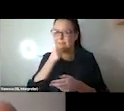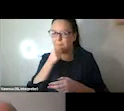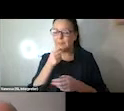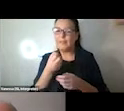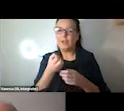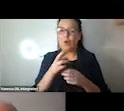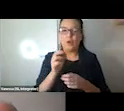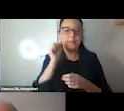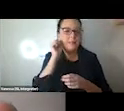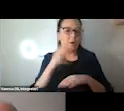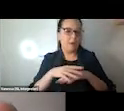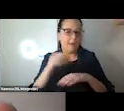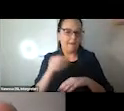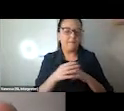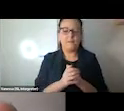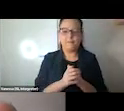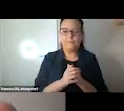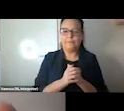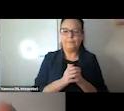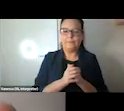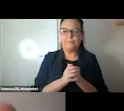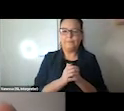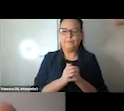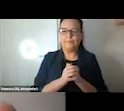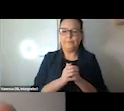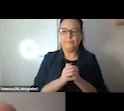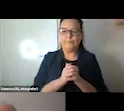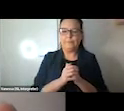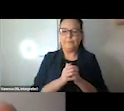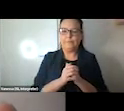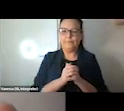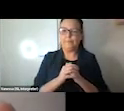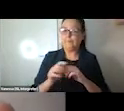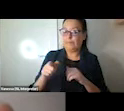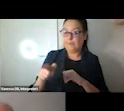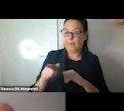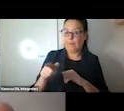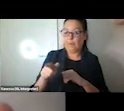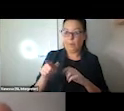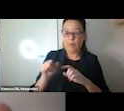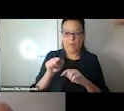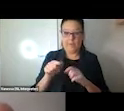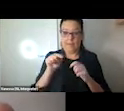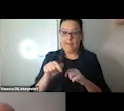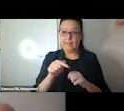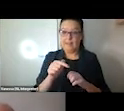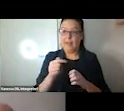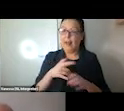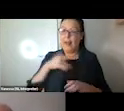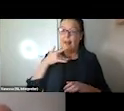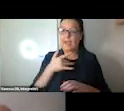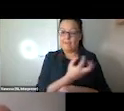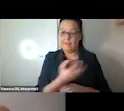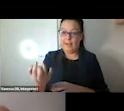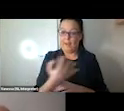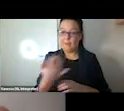to ask your question verbally during the Q&A. The webinar is live captioned. Please use the CC function